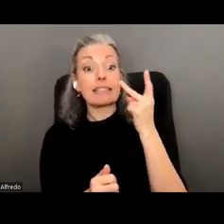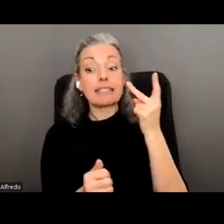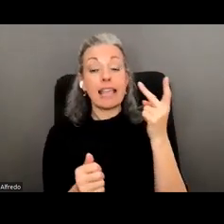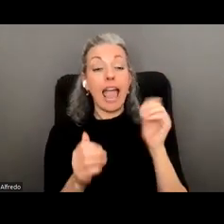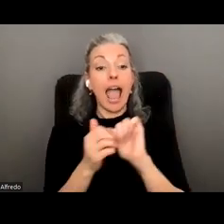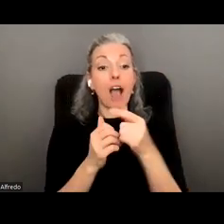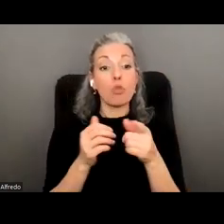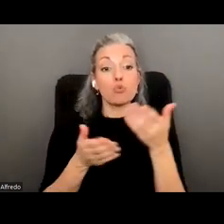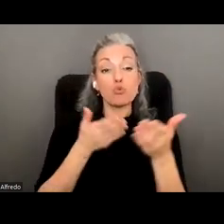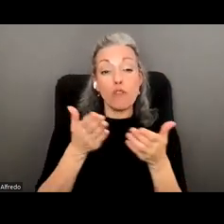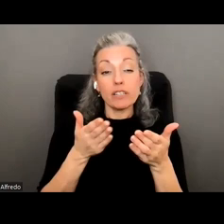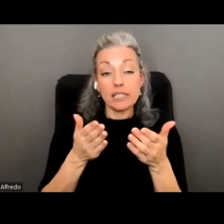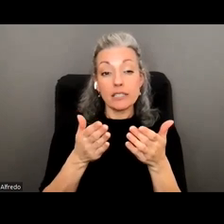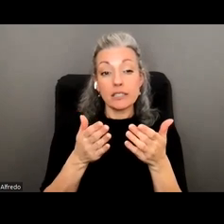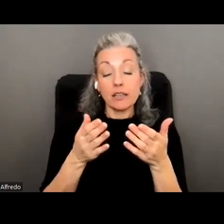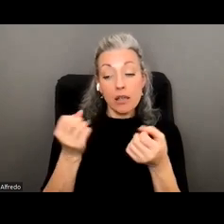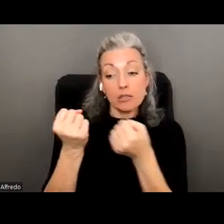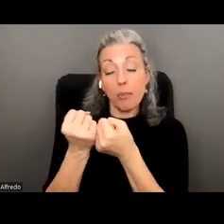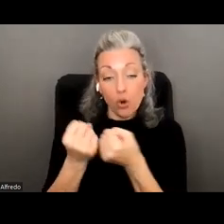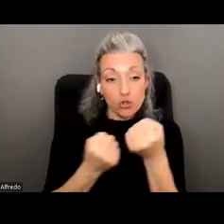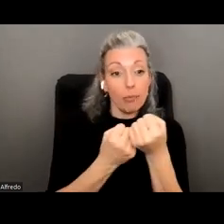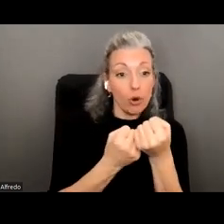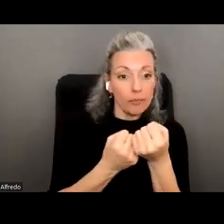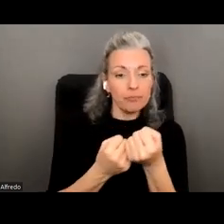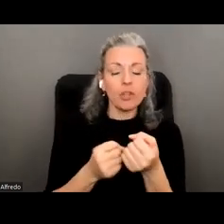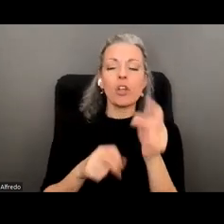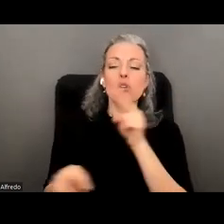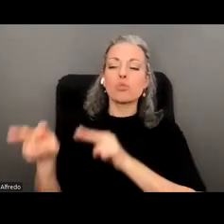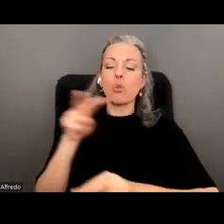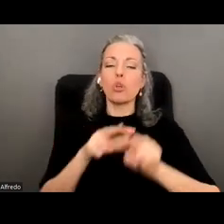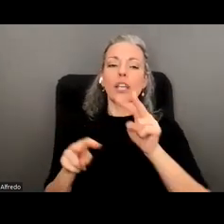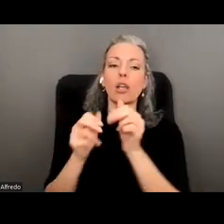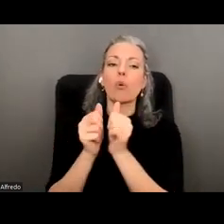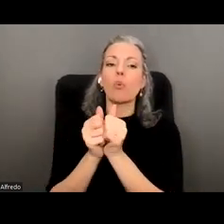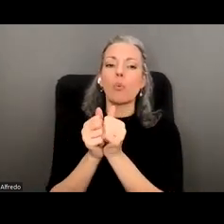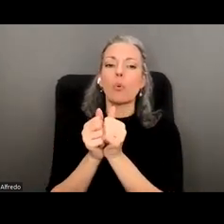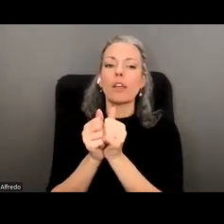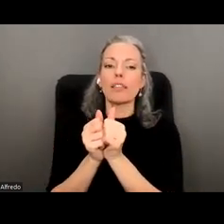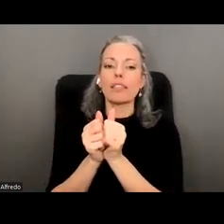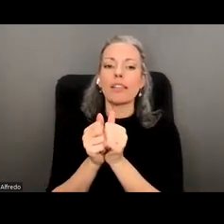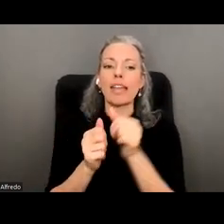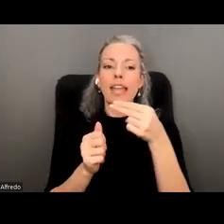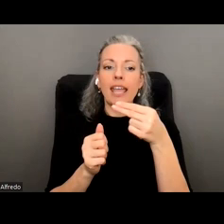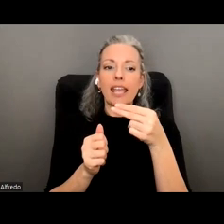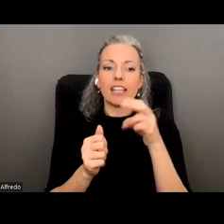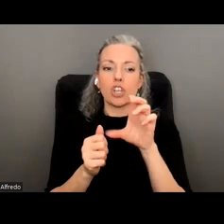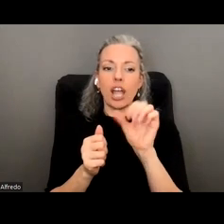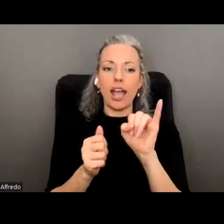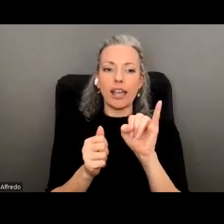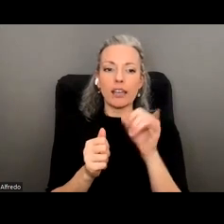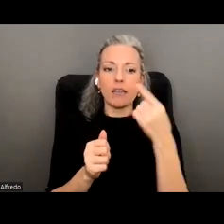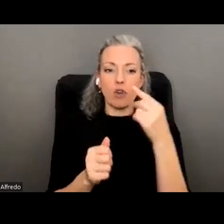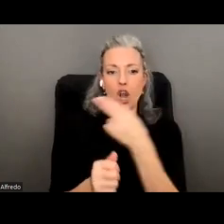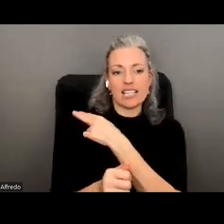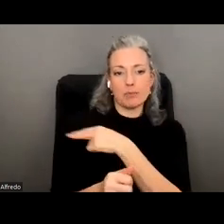and individuals who are homeless. Also looking with, working with HCI for hospitalization data,